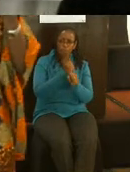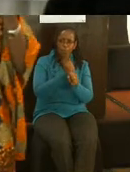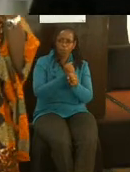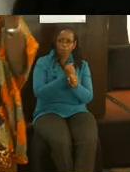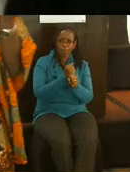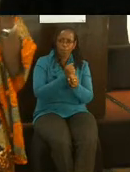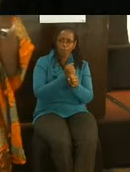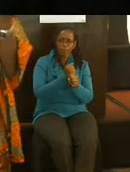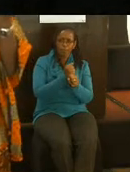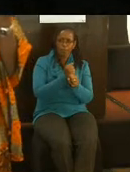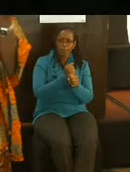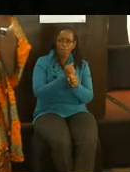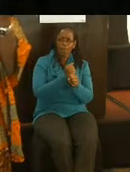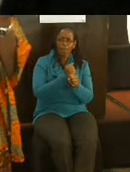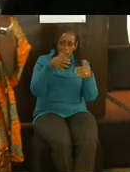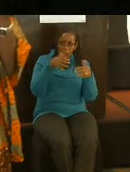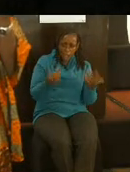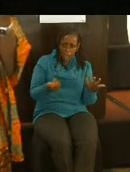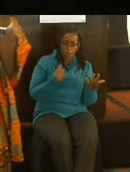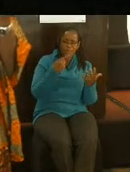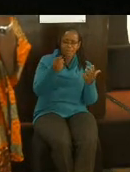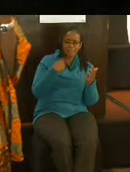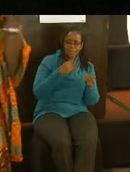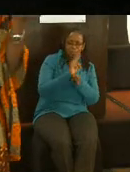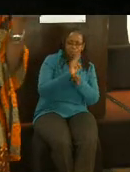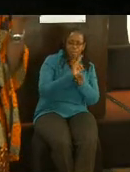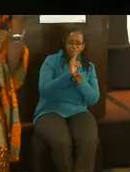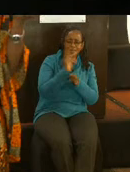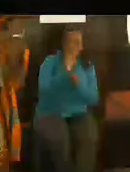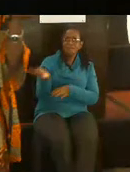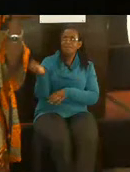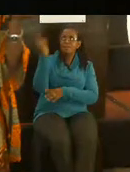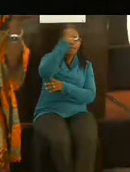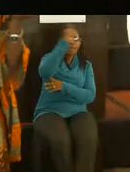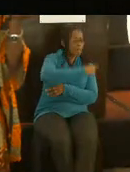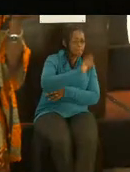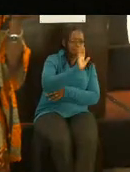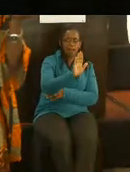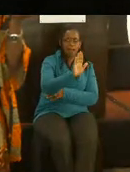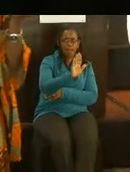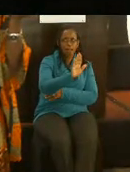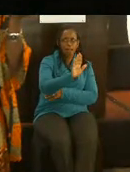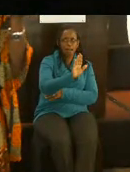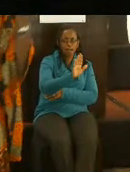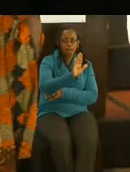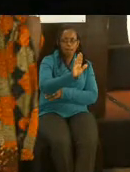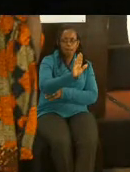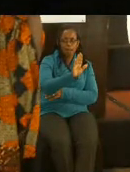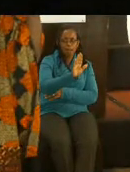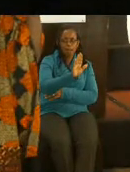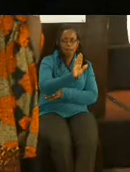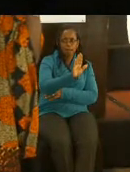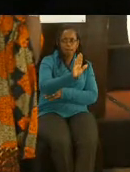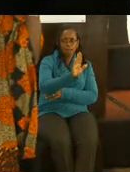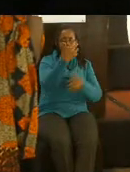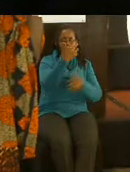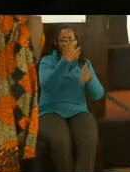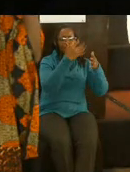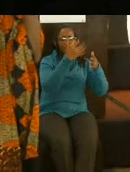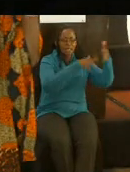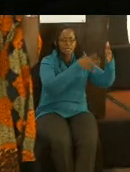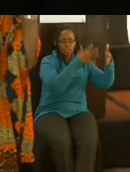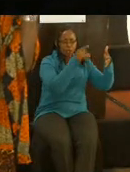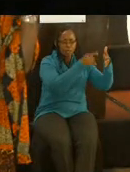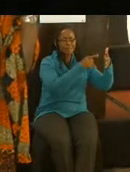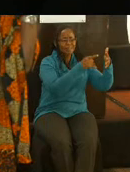how does he spend his day our prisons are